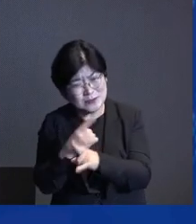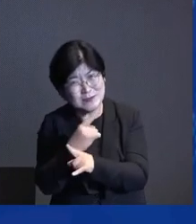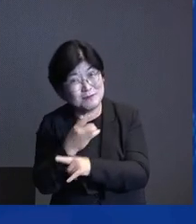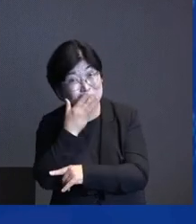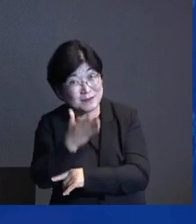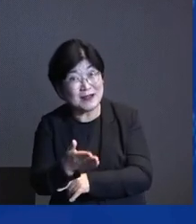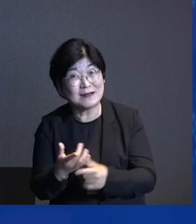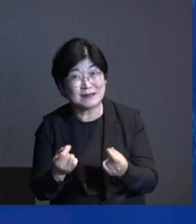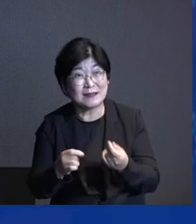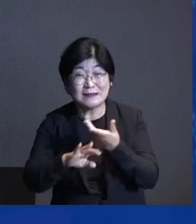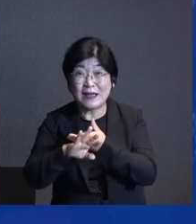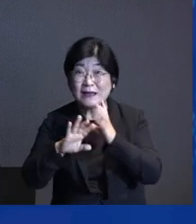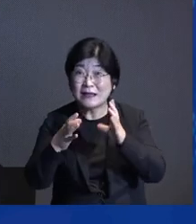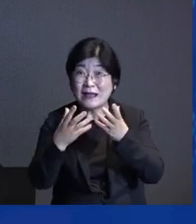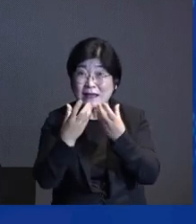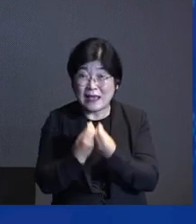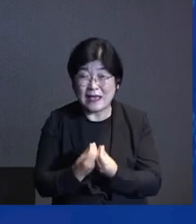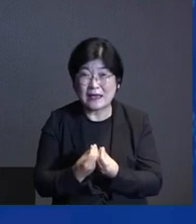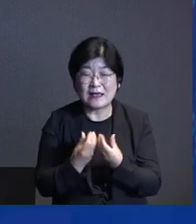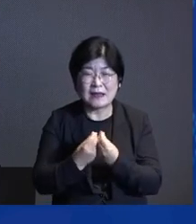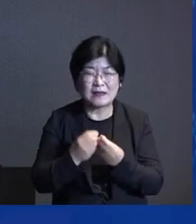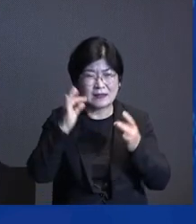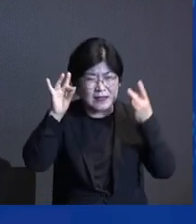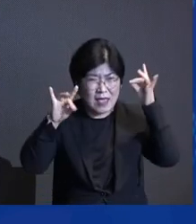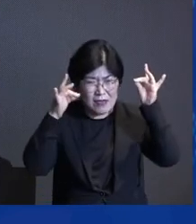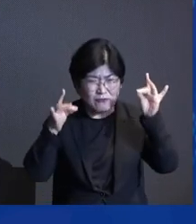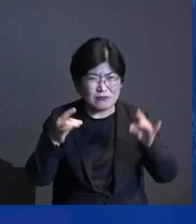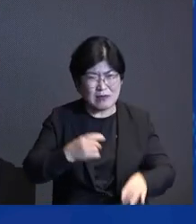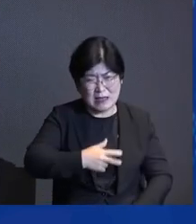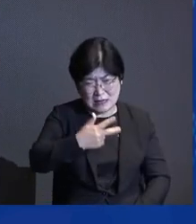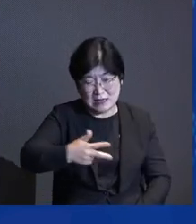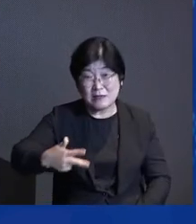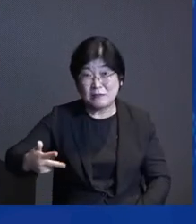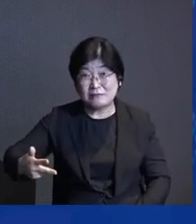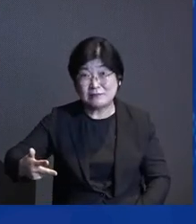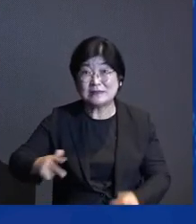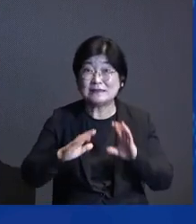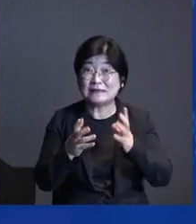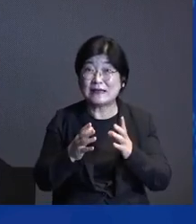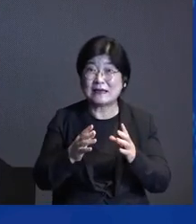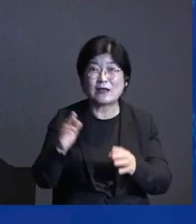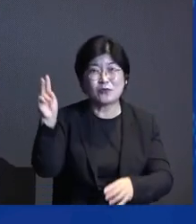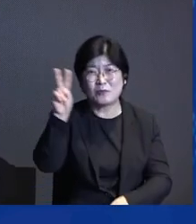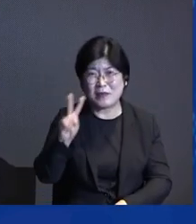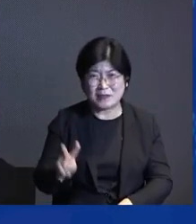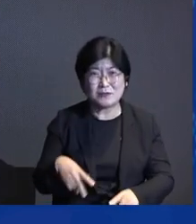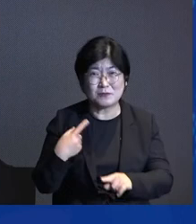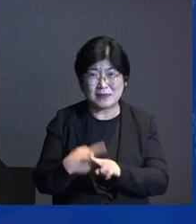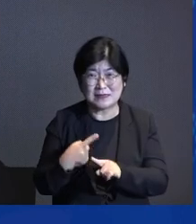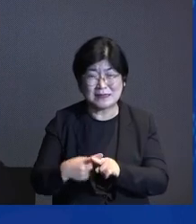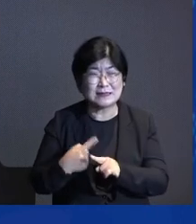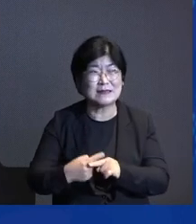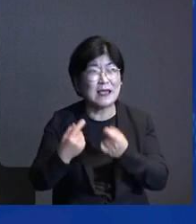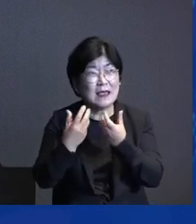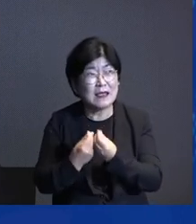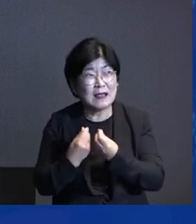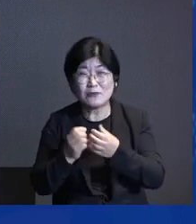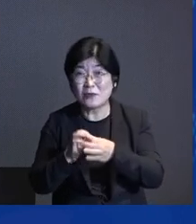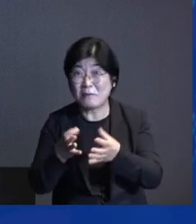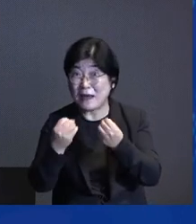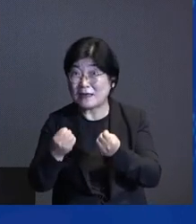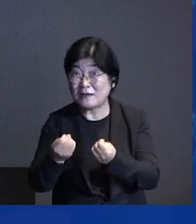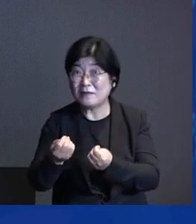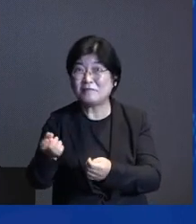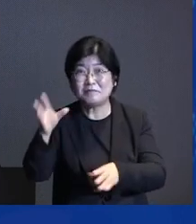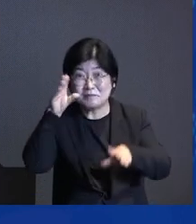like Denmark, Thailand, and those examples from today like Vietnam as well. So he looks forward to more like